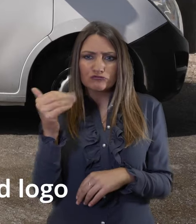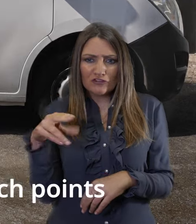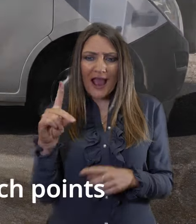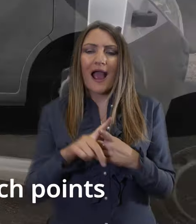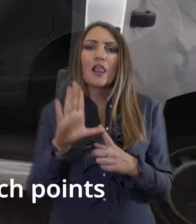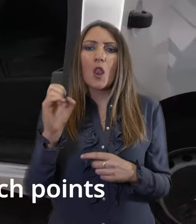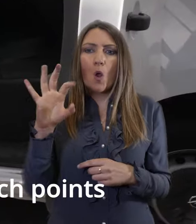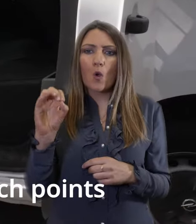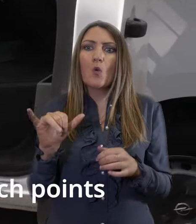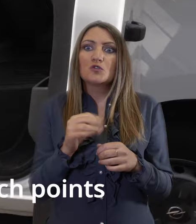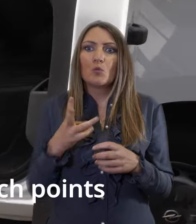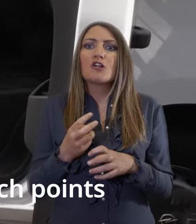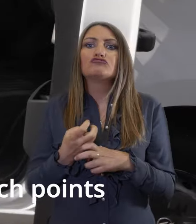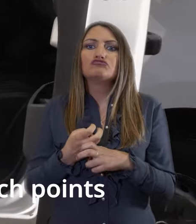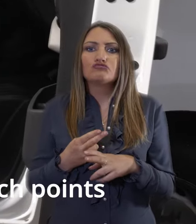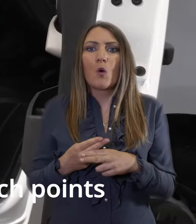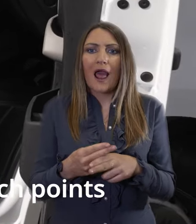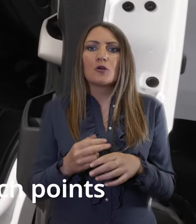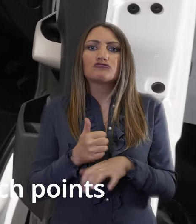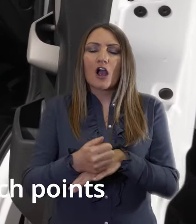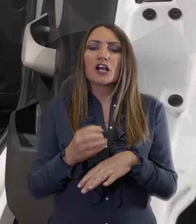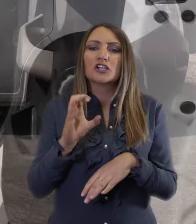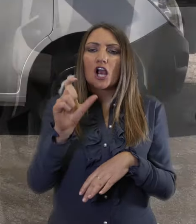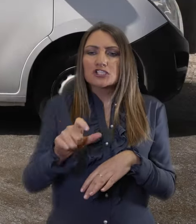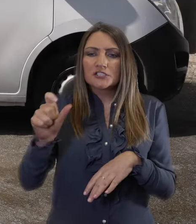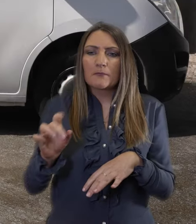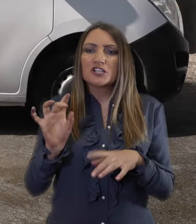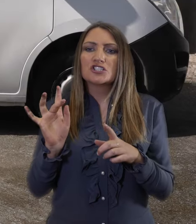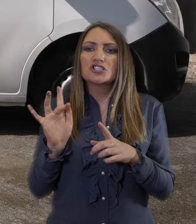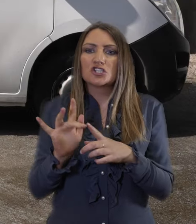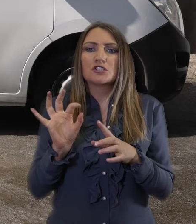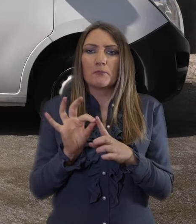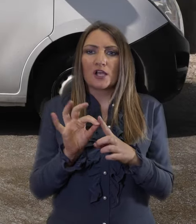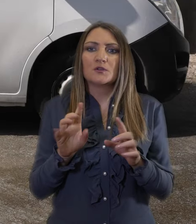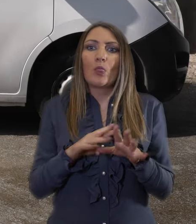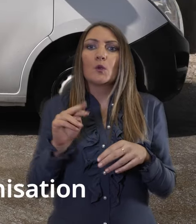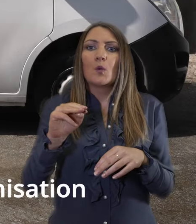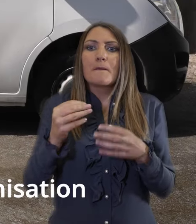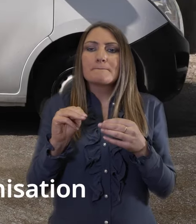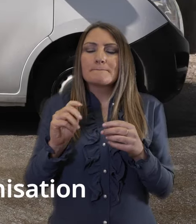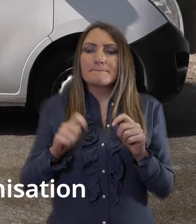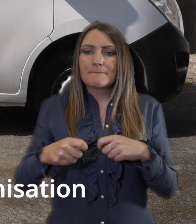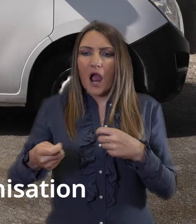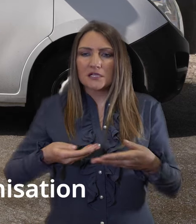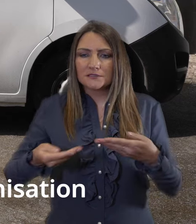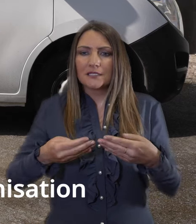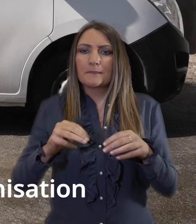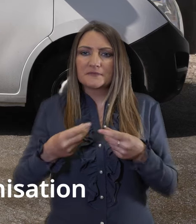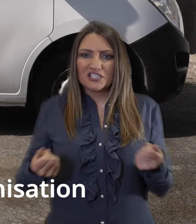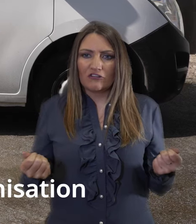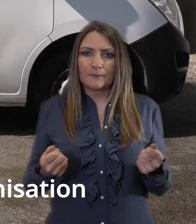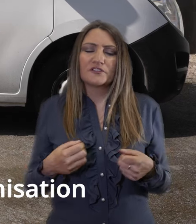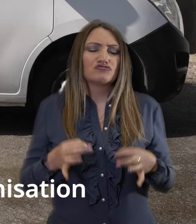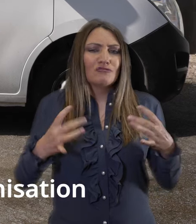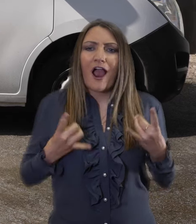logo which will now be rolled out across all of their customer touchpoints and in their new marketing material. It's a great honour and privilege